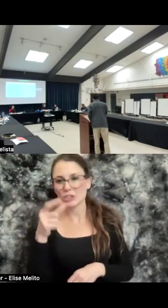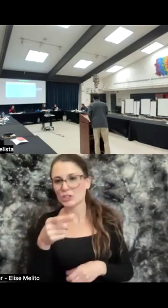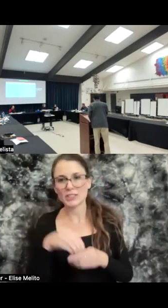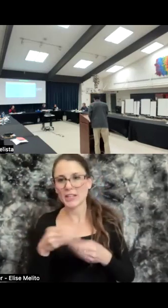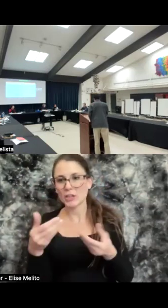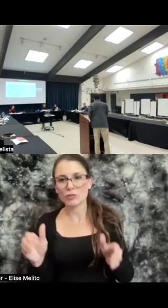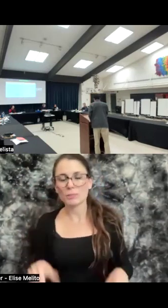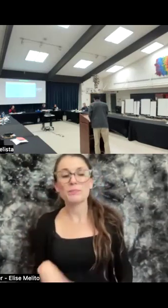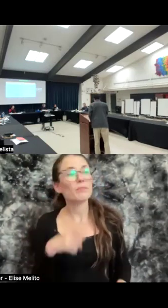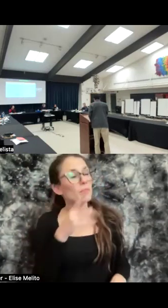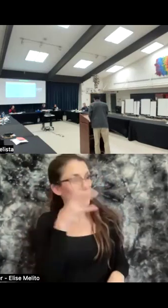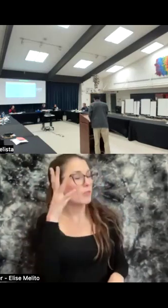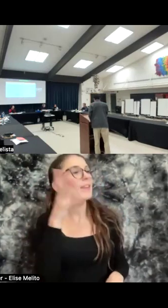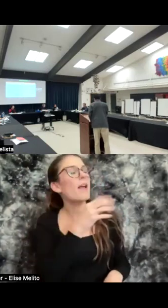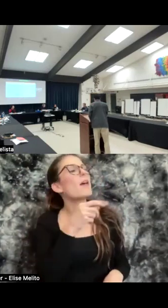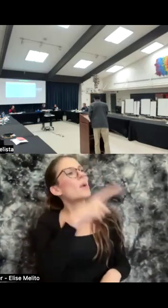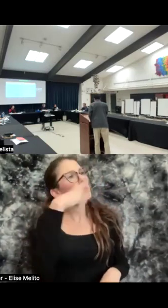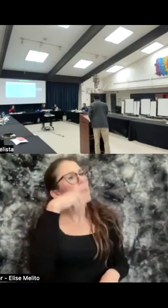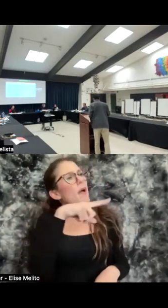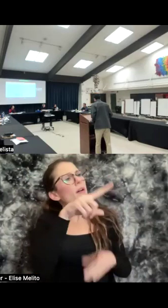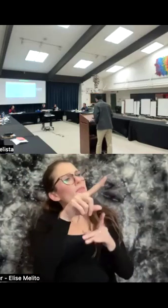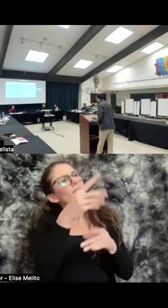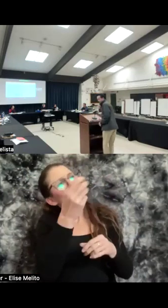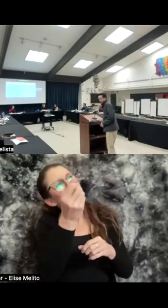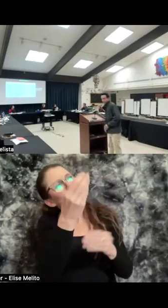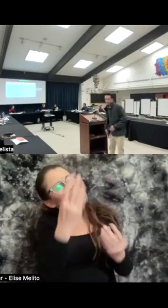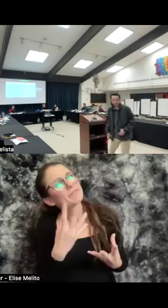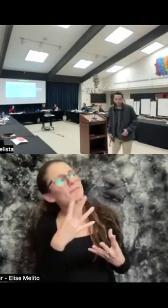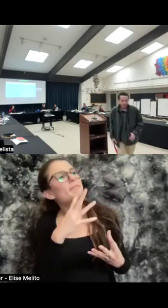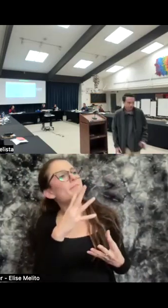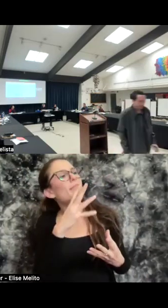And you're a parent, and can you tell us the age of your student, your child?